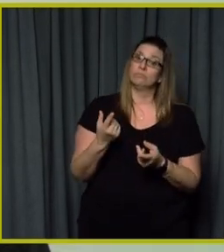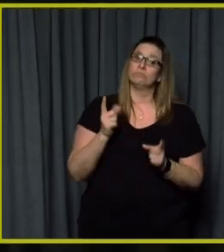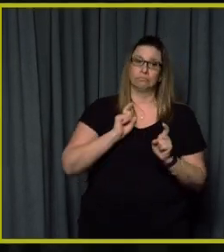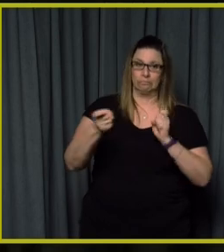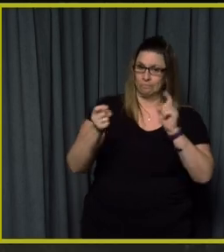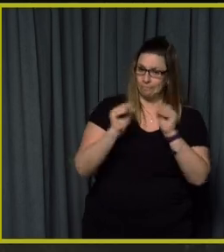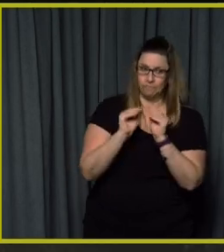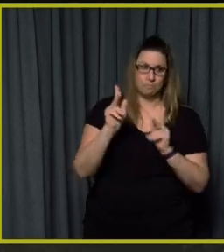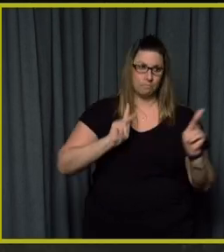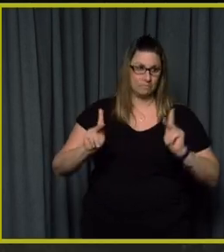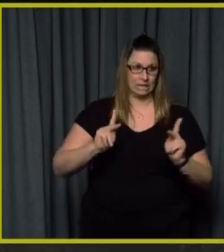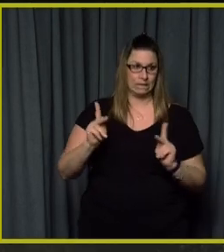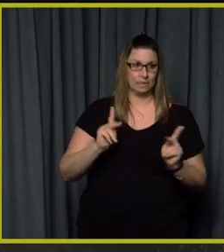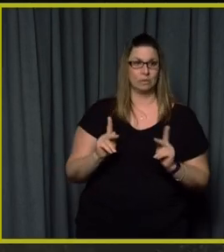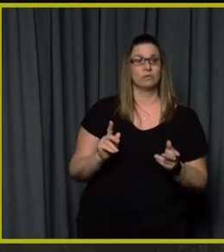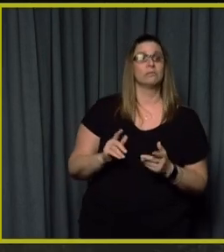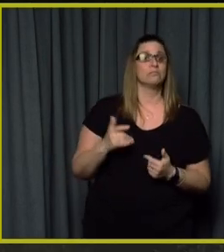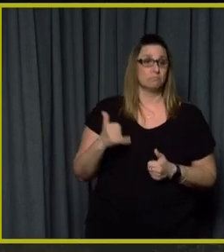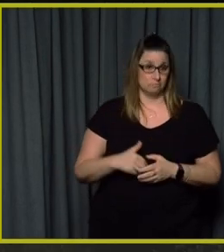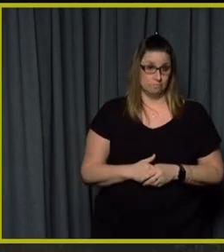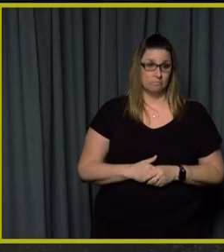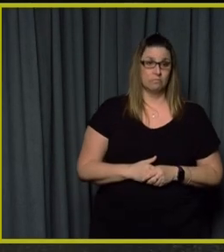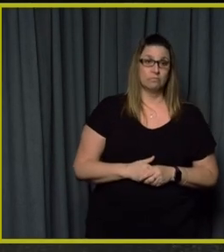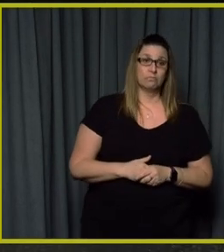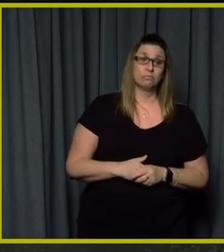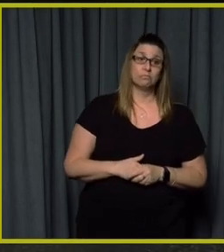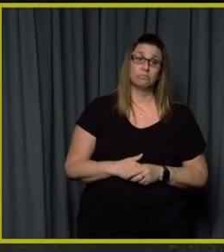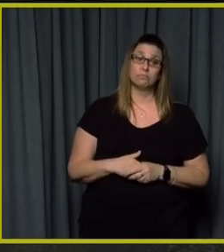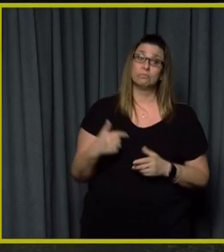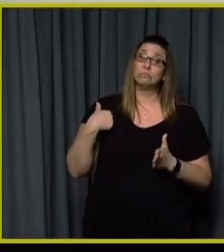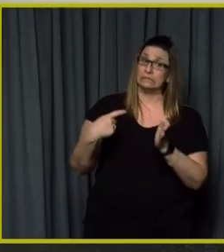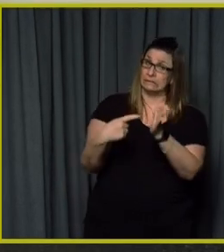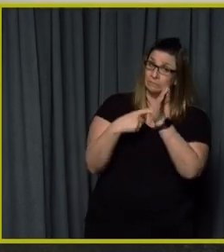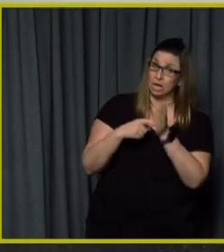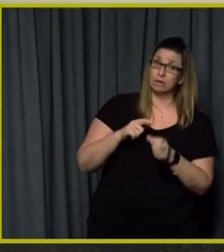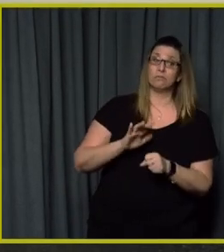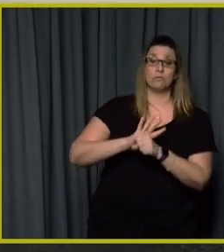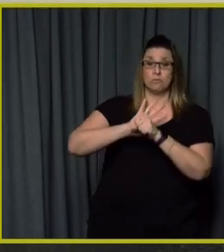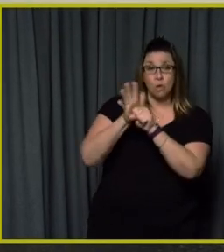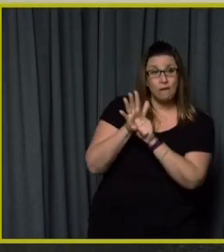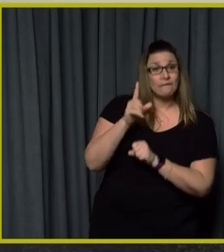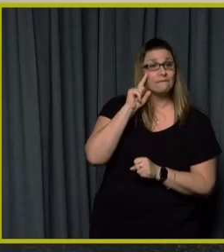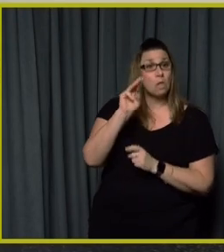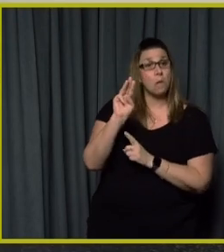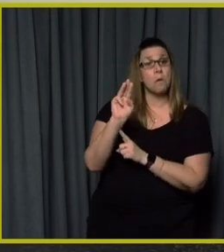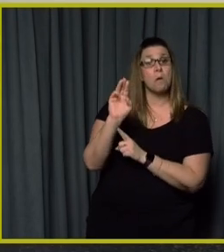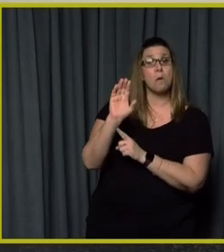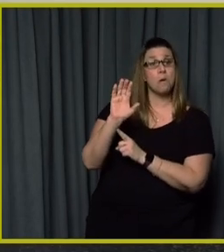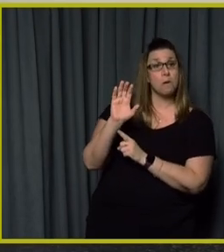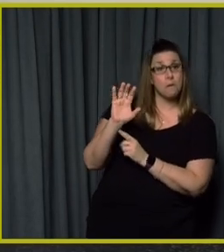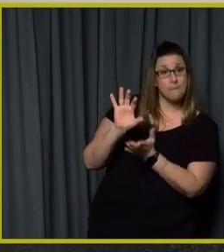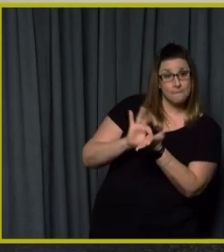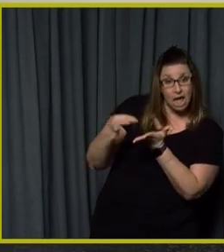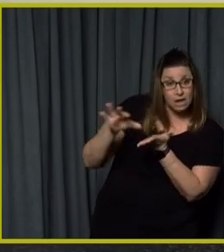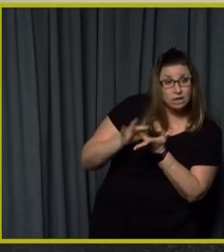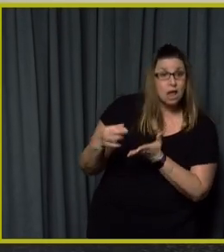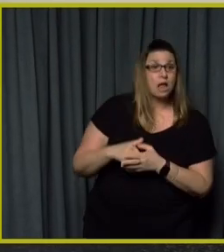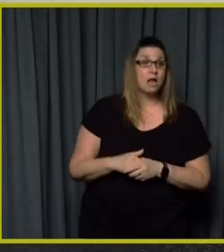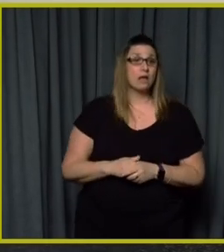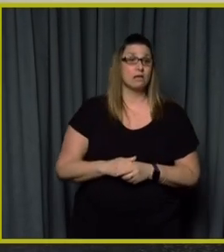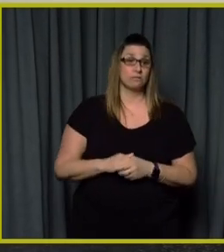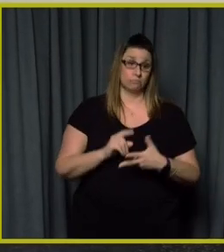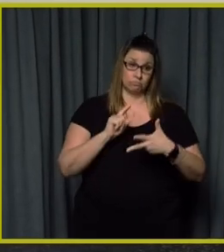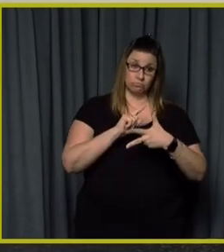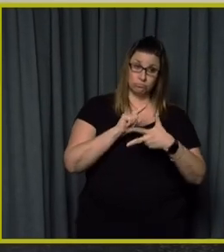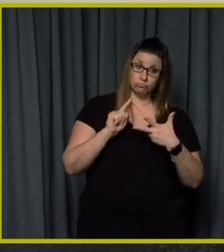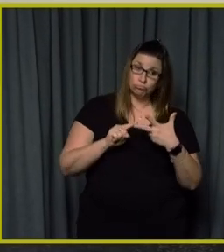all. We demand free treatment for COVID-19. Throughout this pandemic, the healthcare industry is expected to